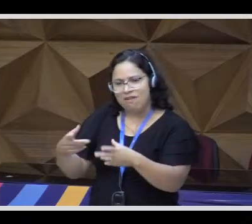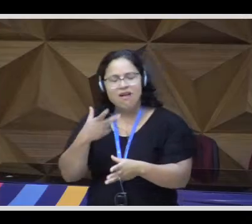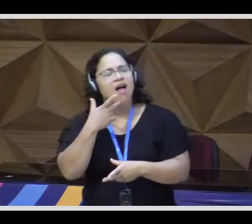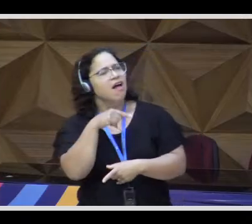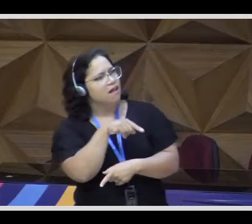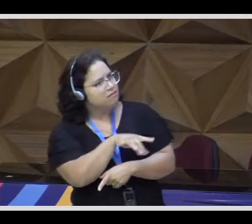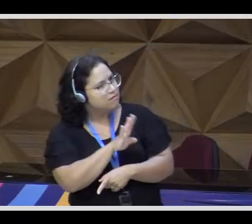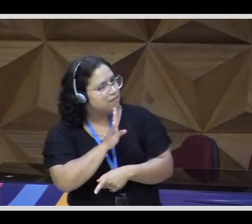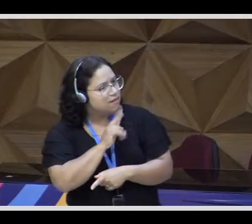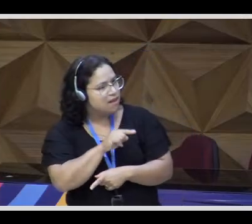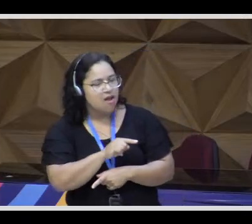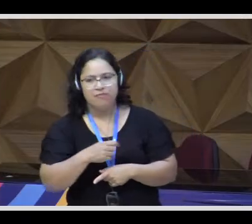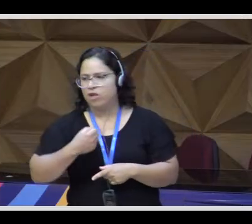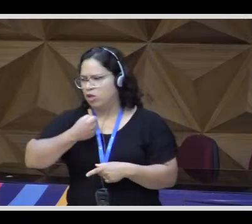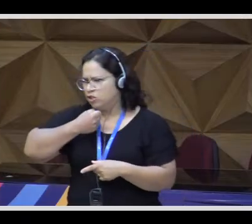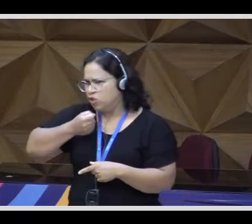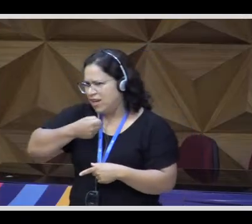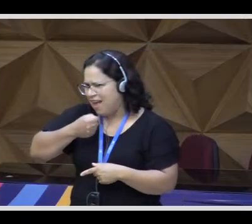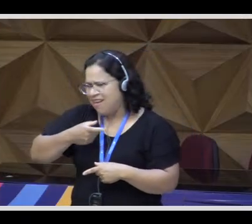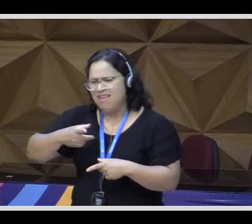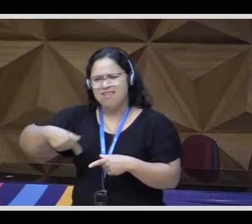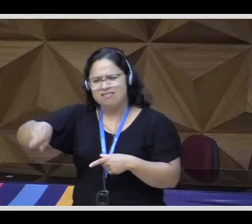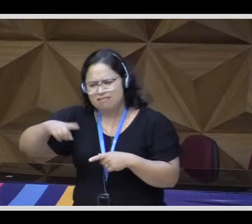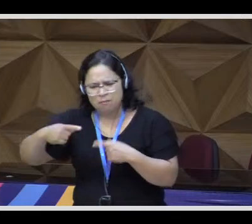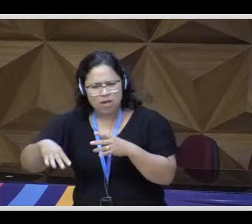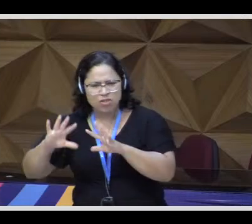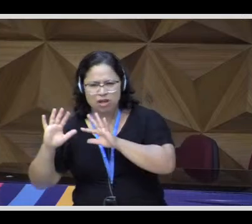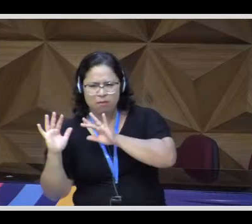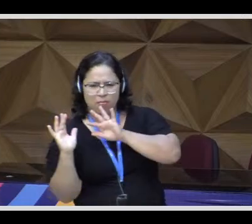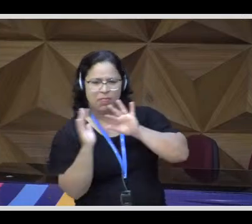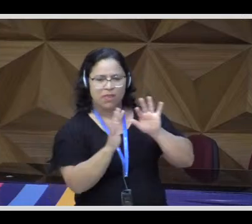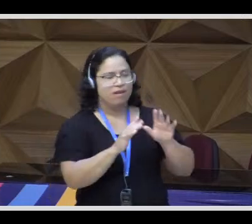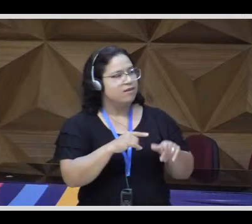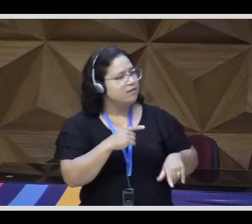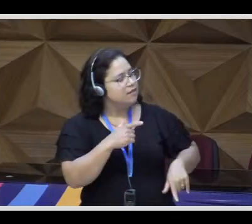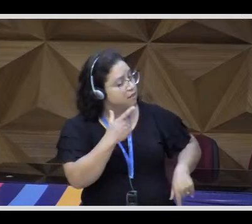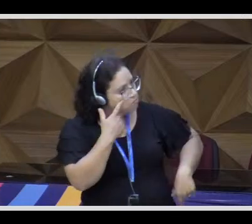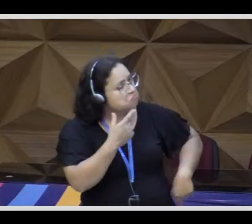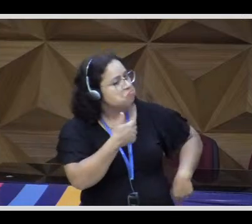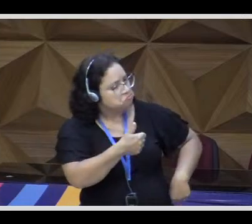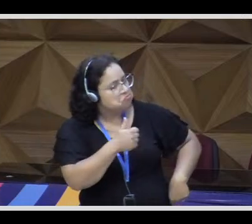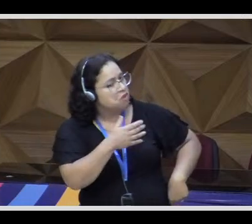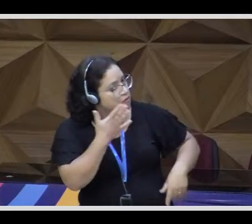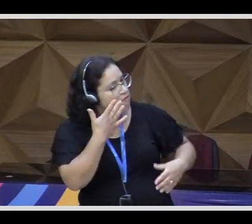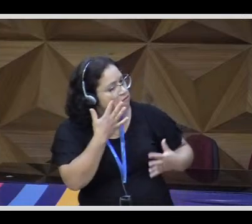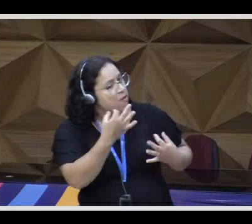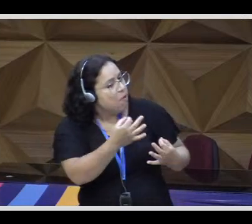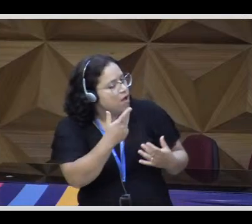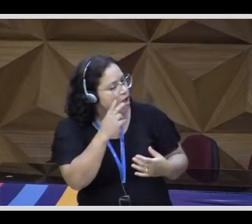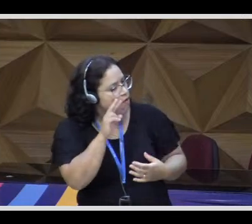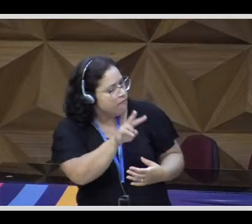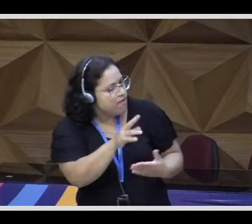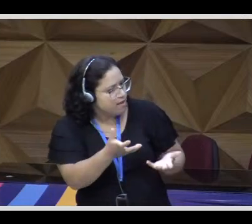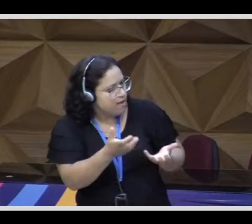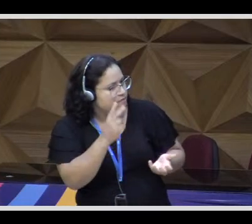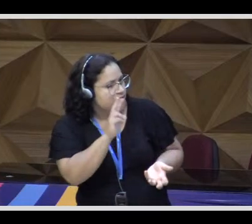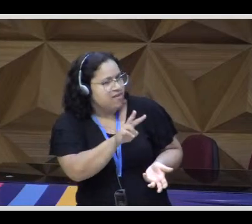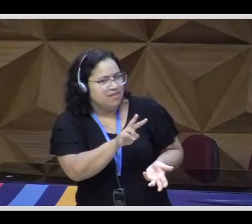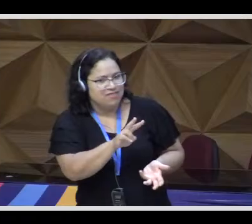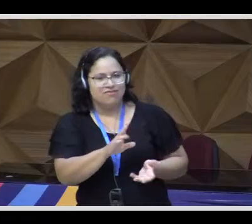journalists were like, wow, let's check that. But again, not